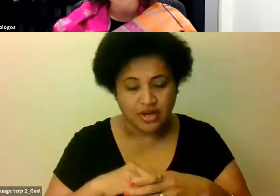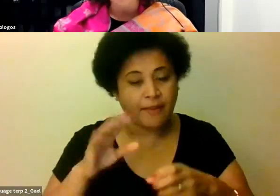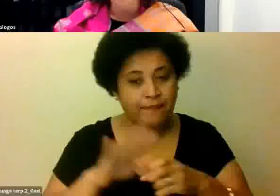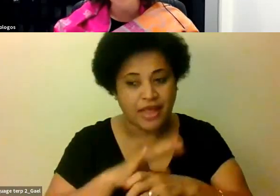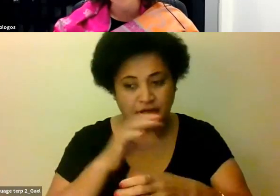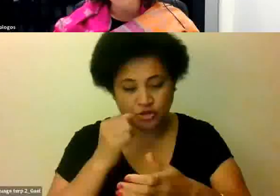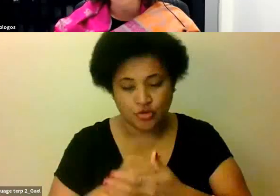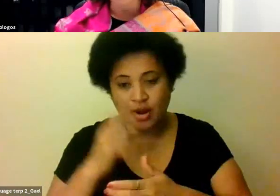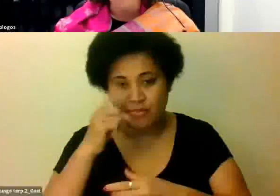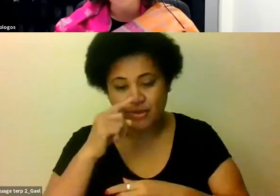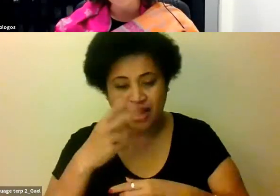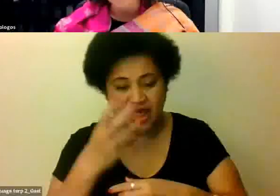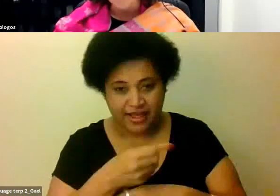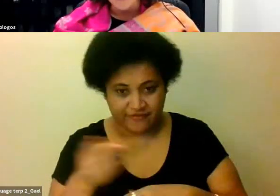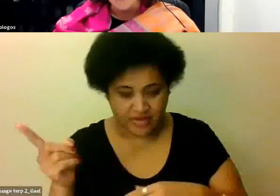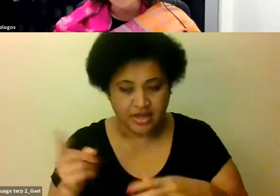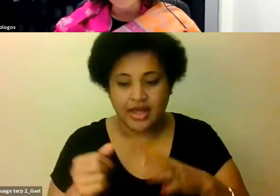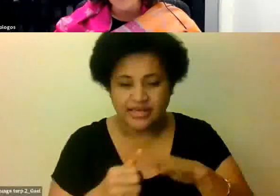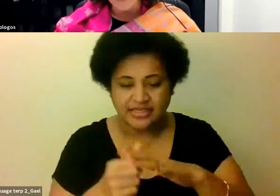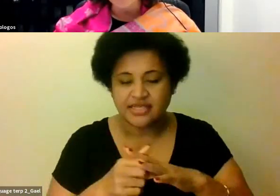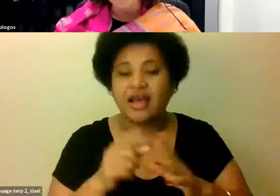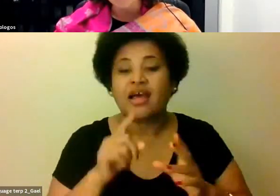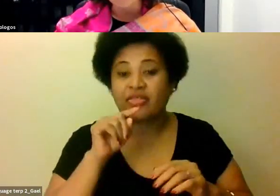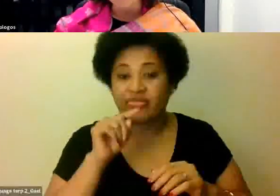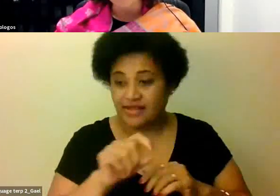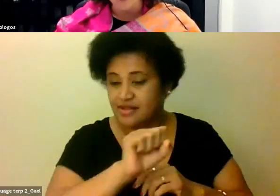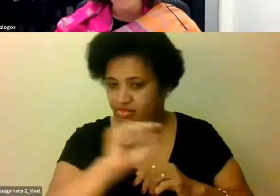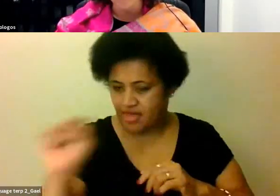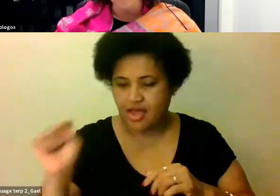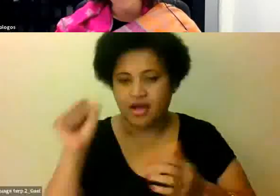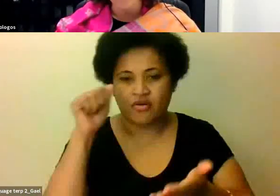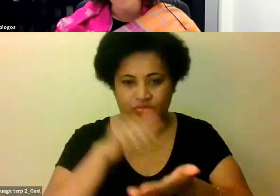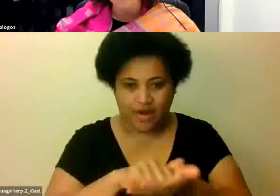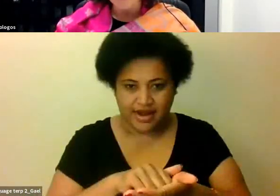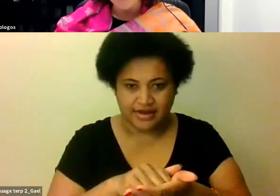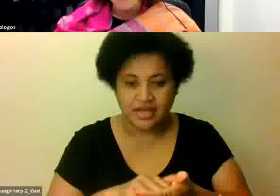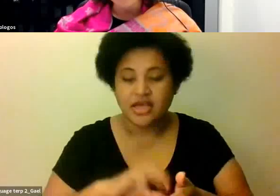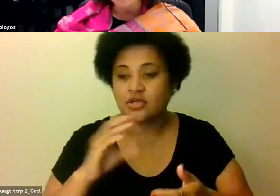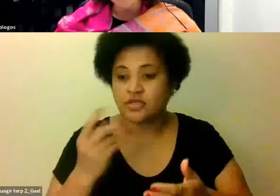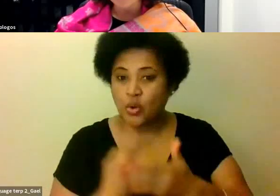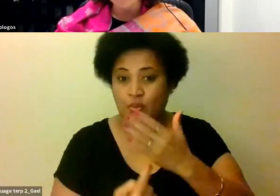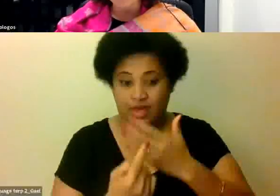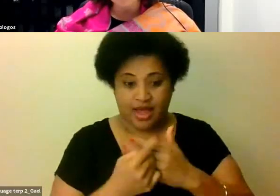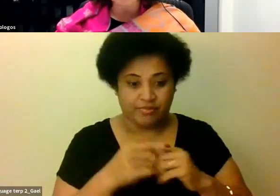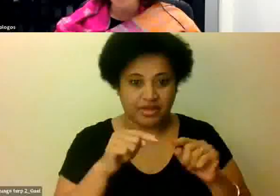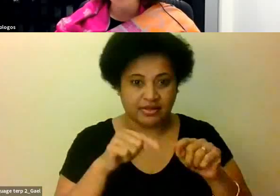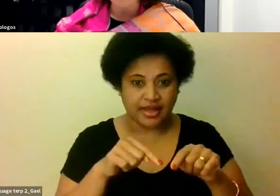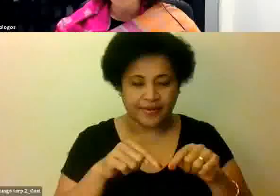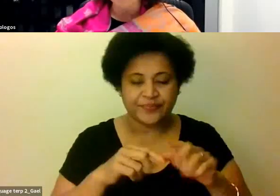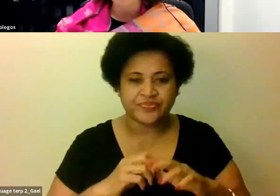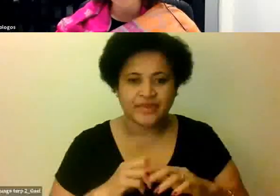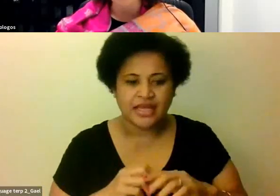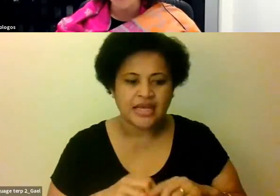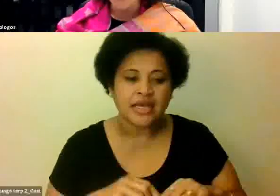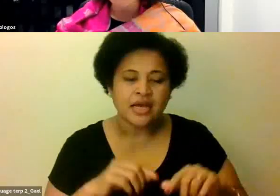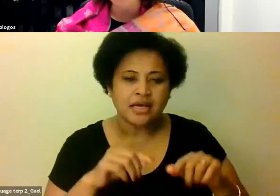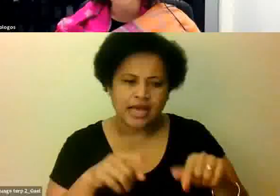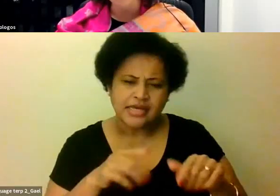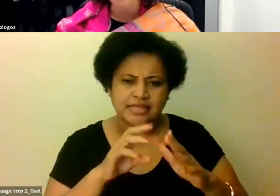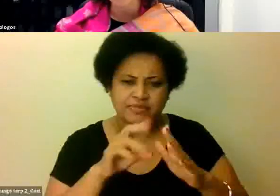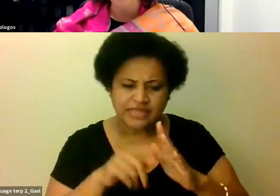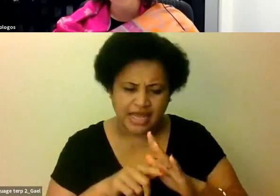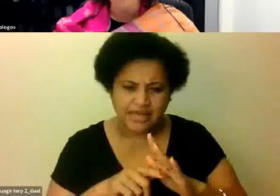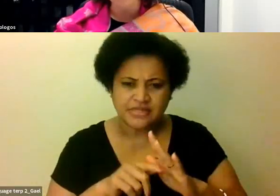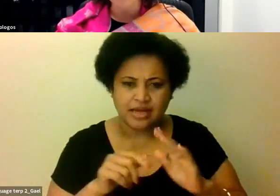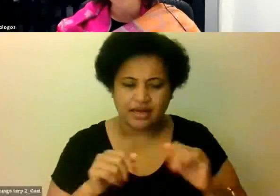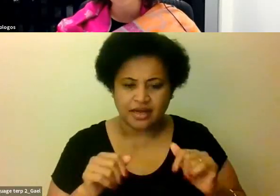payments, a basic right. And what happened in this scenario was something that is a legitimate aim, and